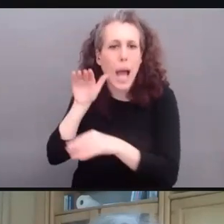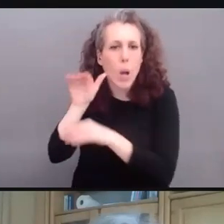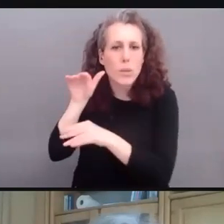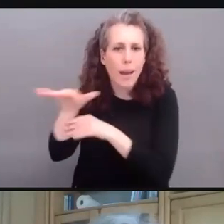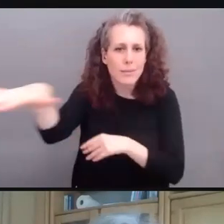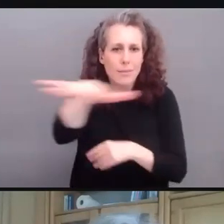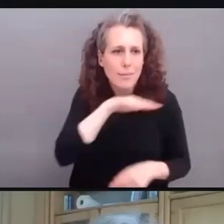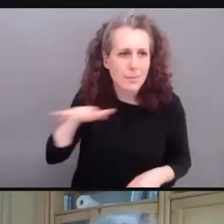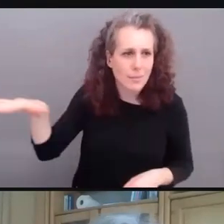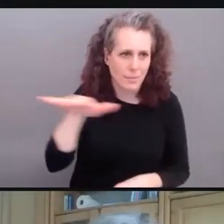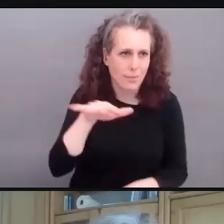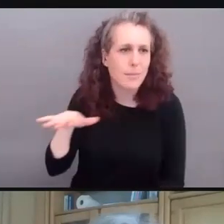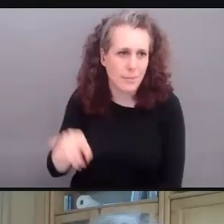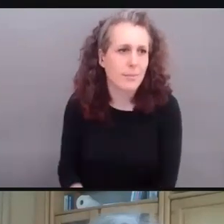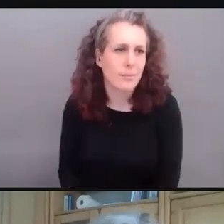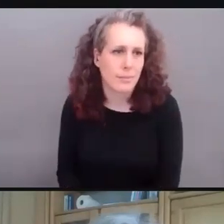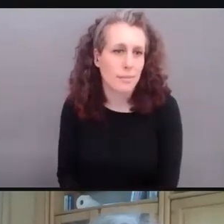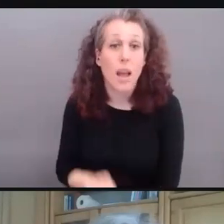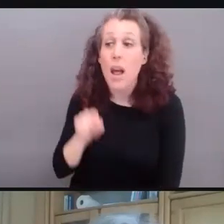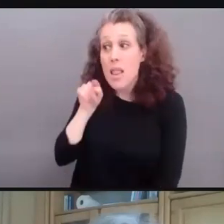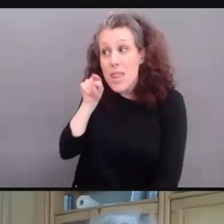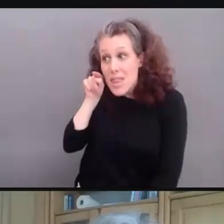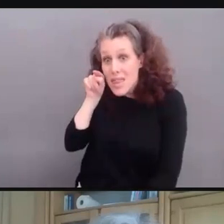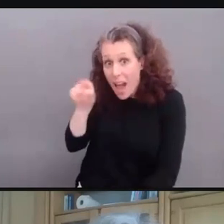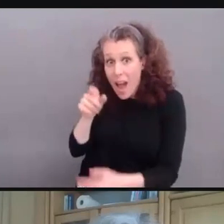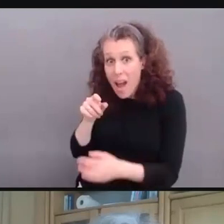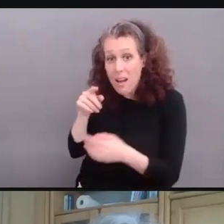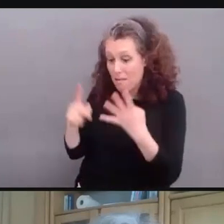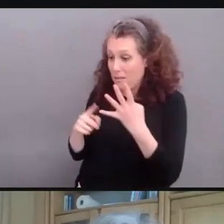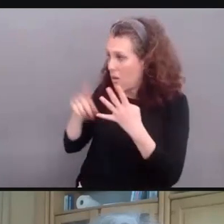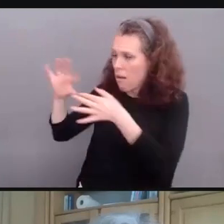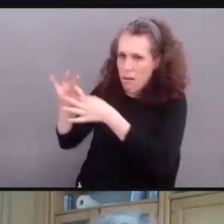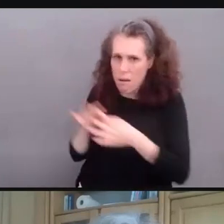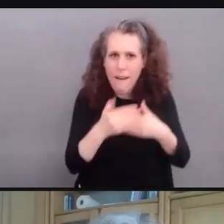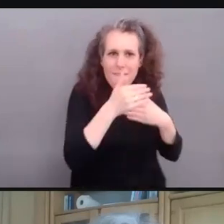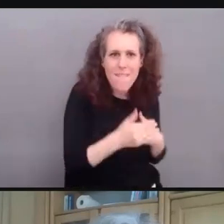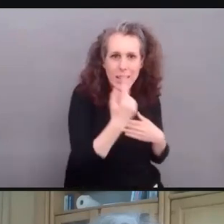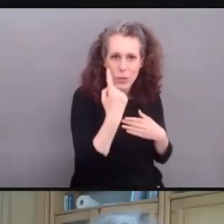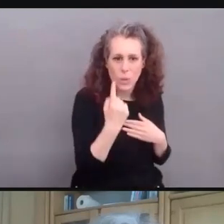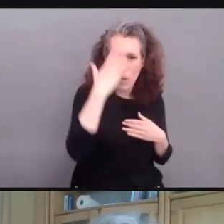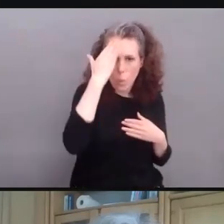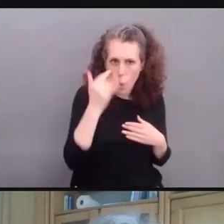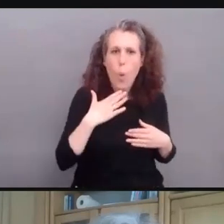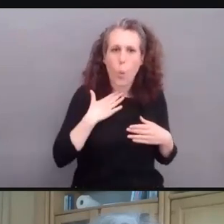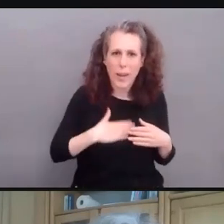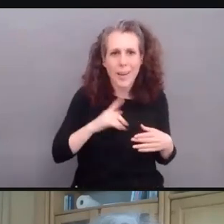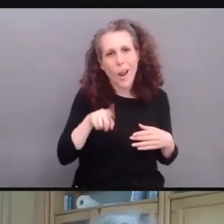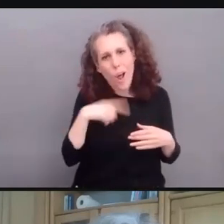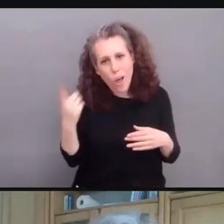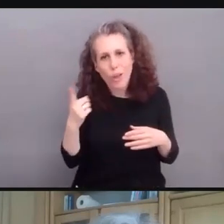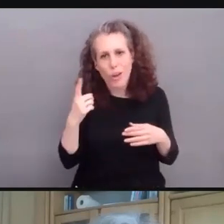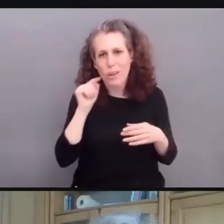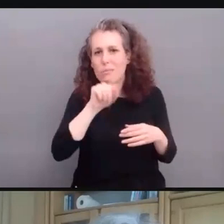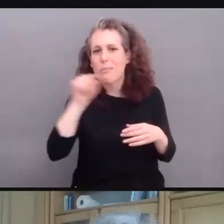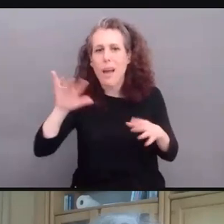the outcome from the phase 1 that we need some other areas to cover this in this standard. So it's